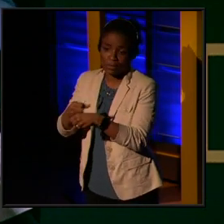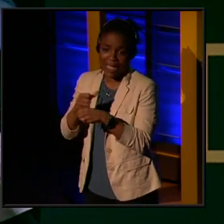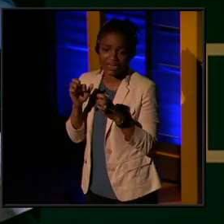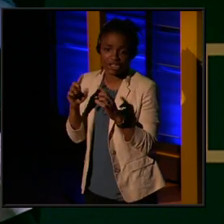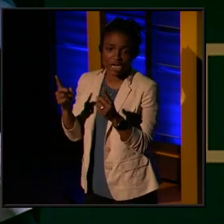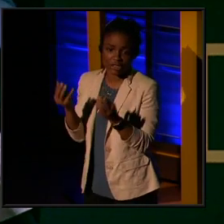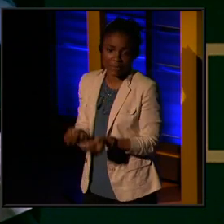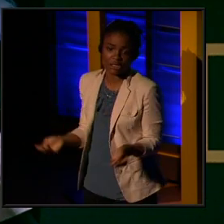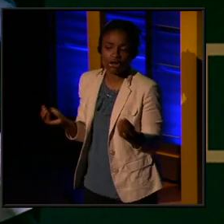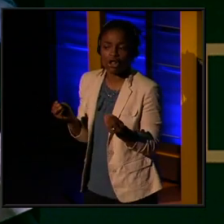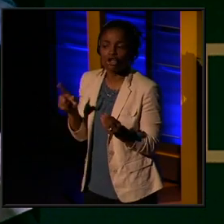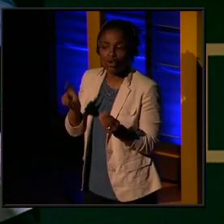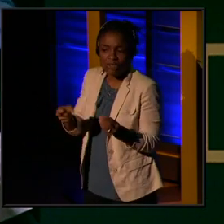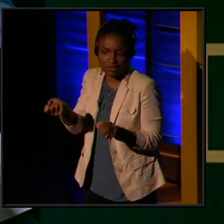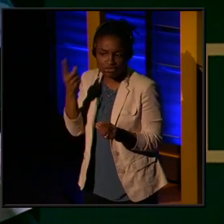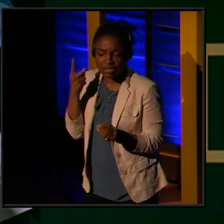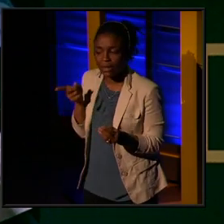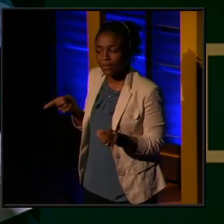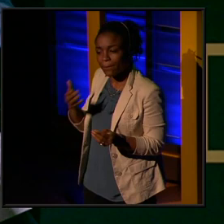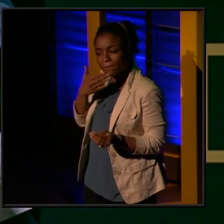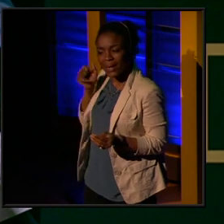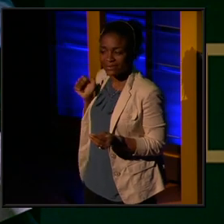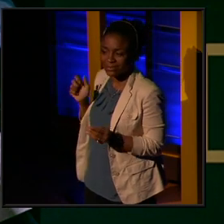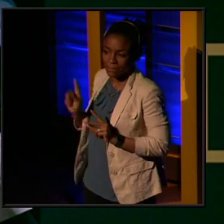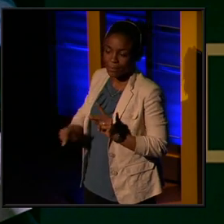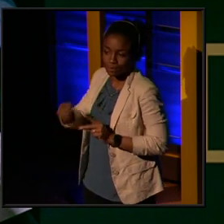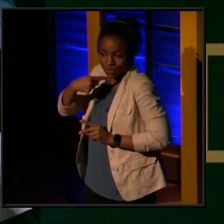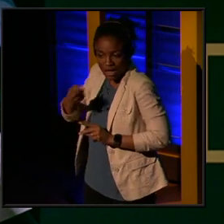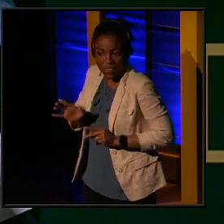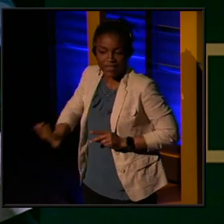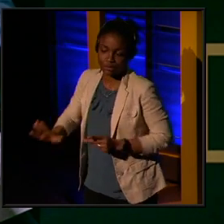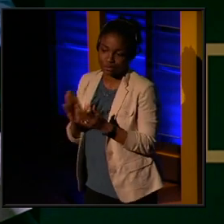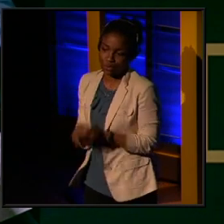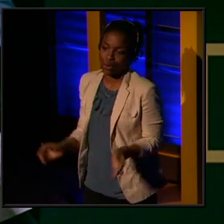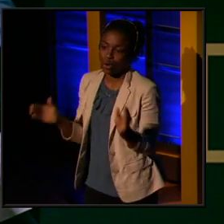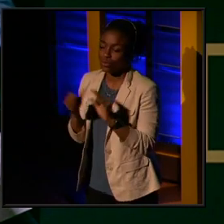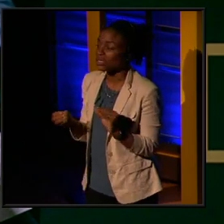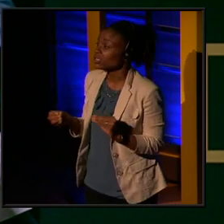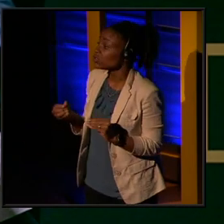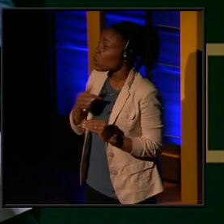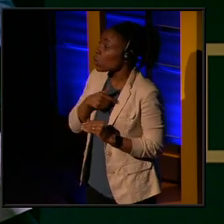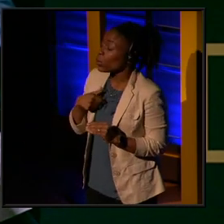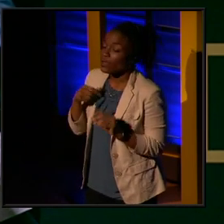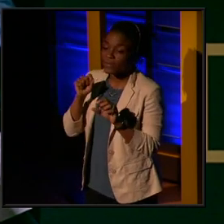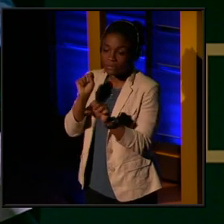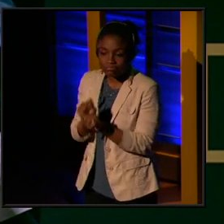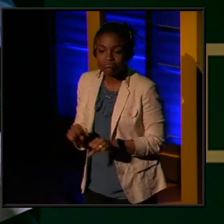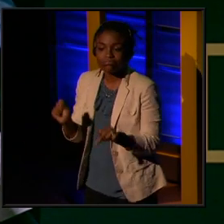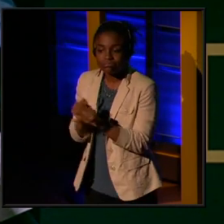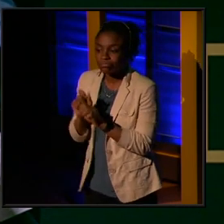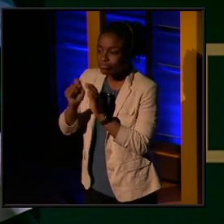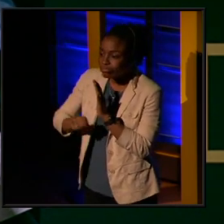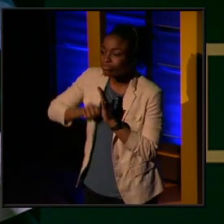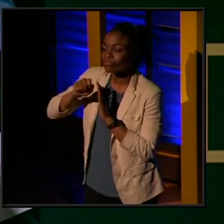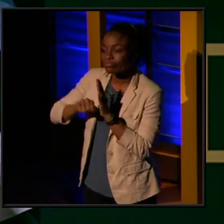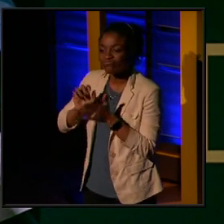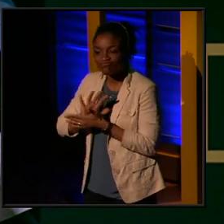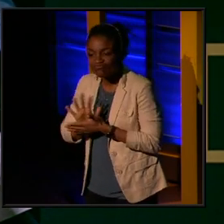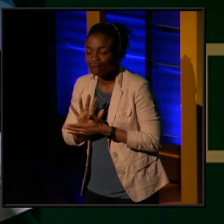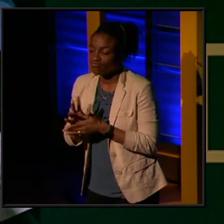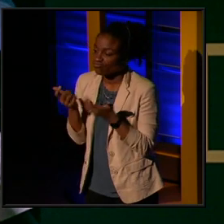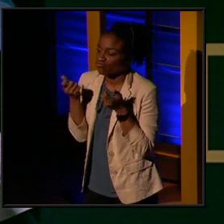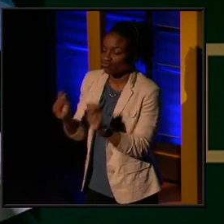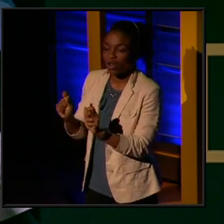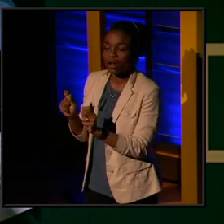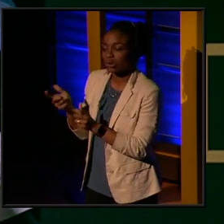story. Yeah. And they're the best people to tell it. Mm-hmm. So we've been now working on this film, we've been interviewing fishermen, and we're now trying to tell the story